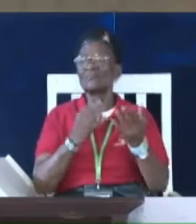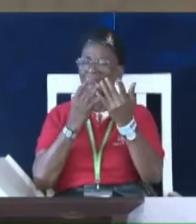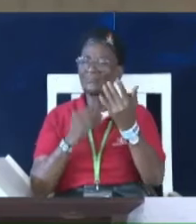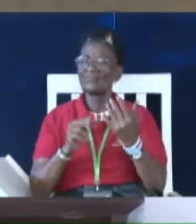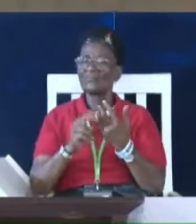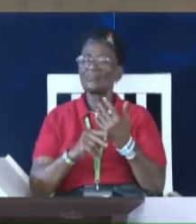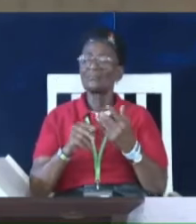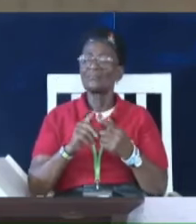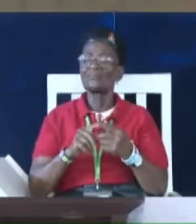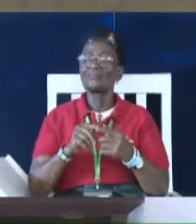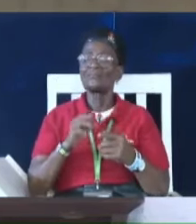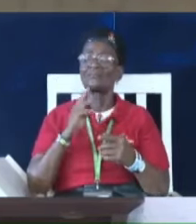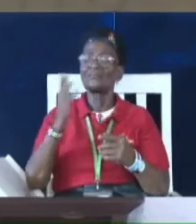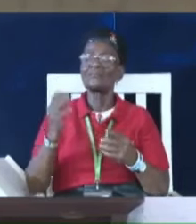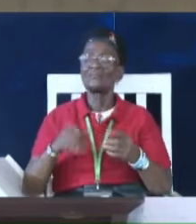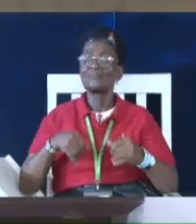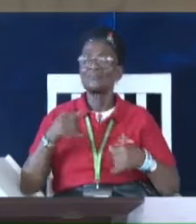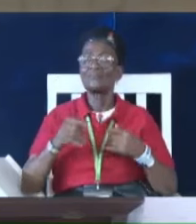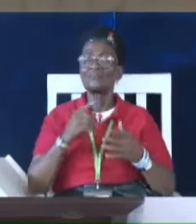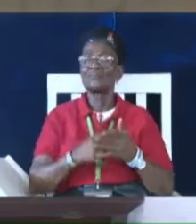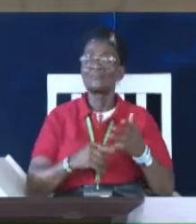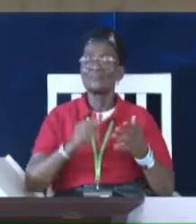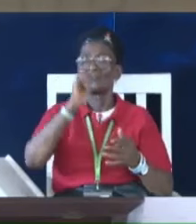whatever it may be,